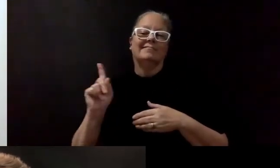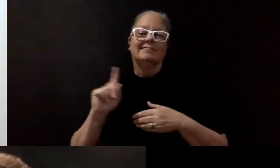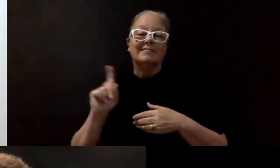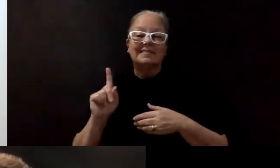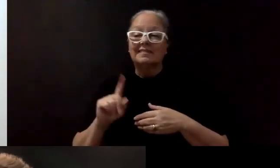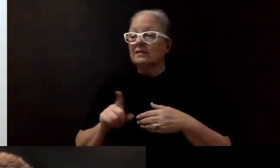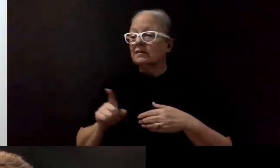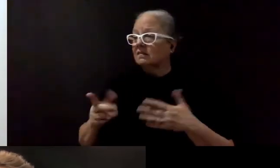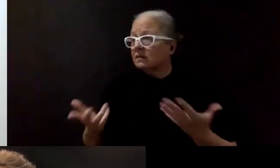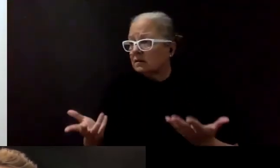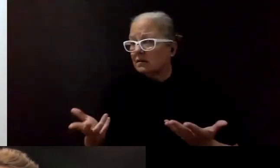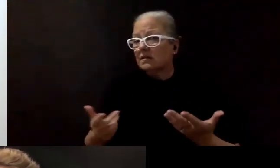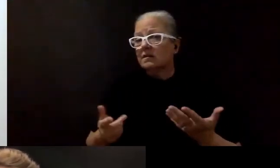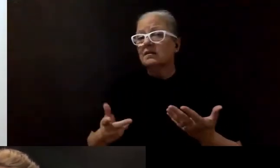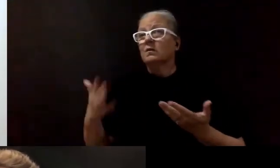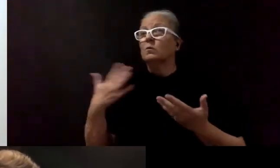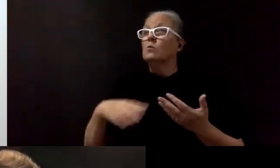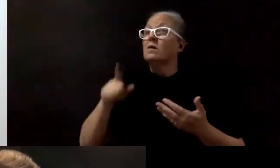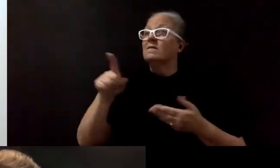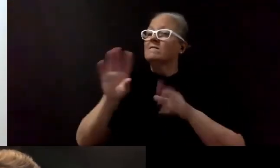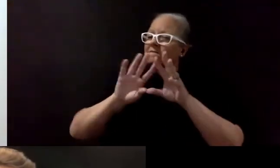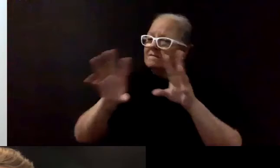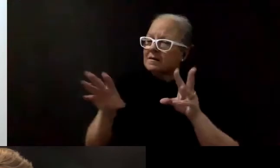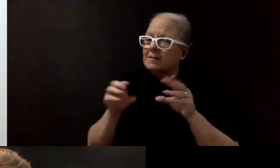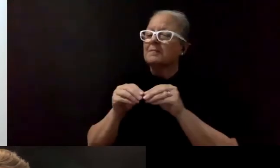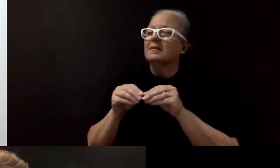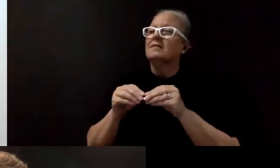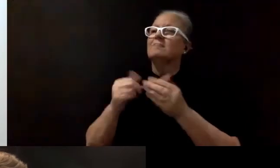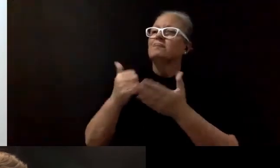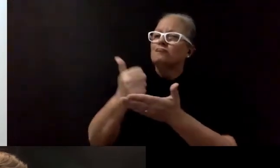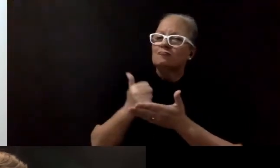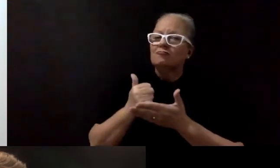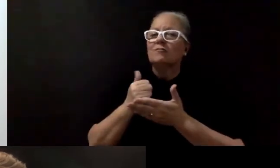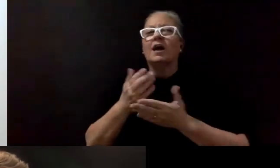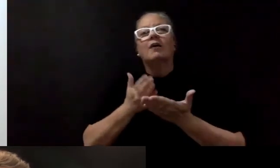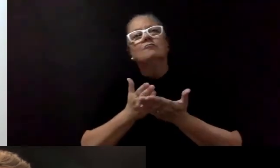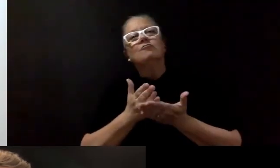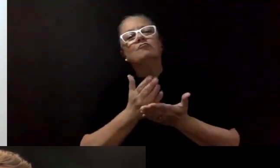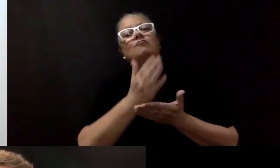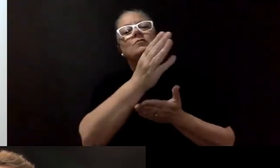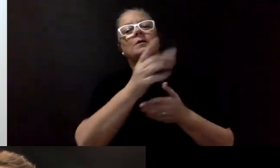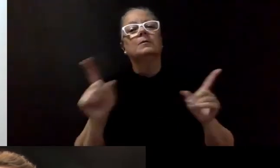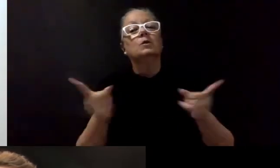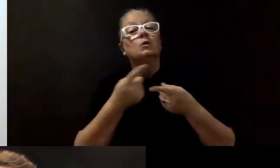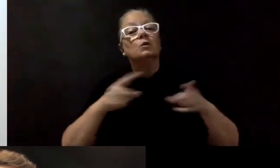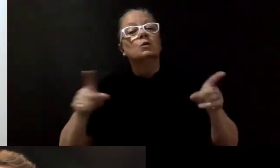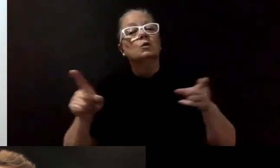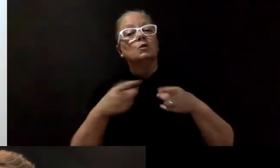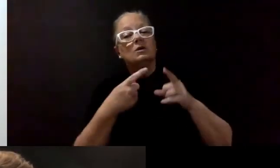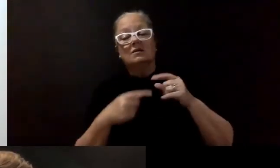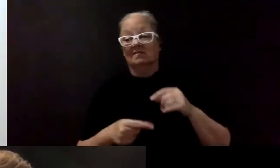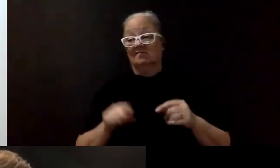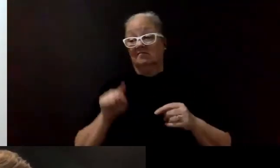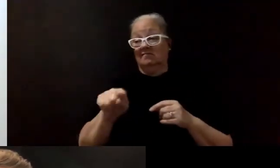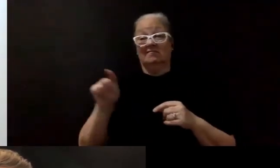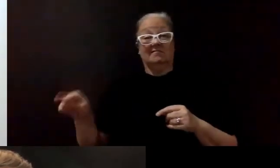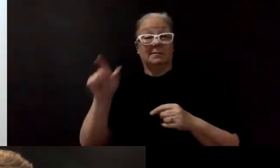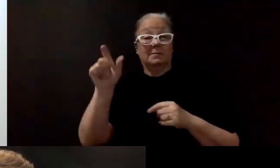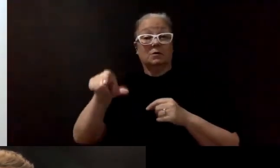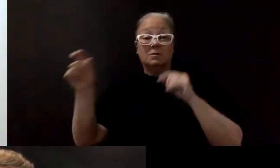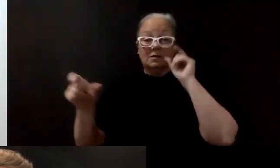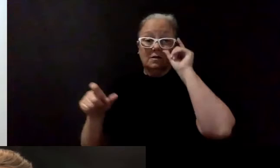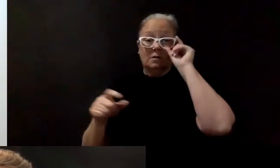pursue artistic careers. And I mean, they were both, I think, fantastic. One of them definitely